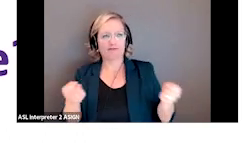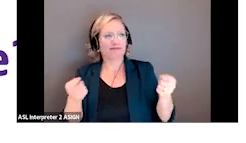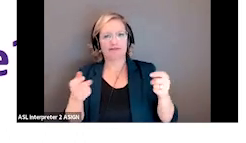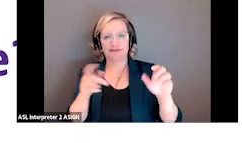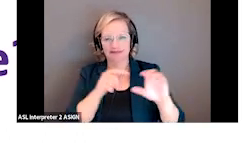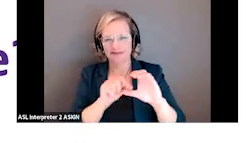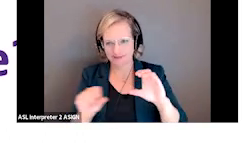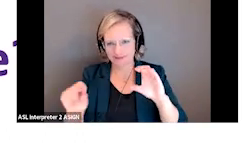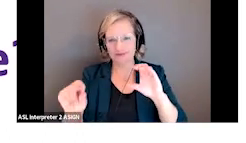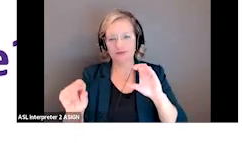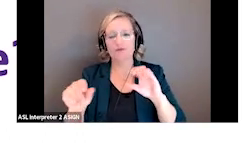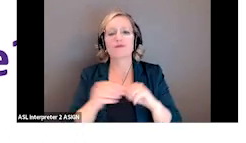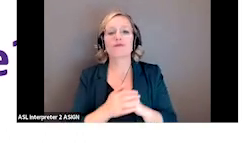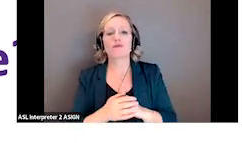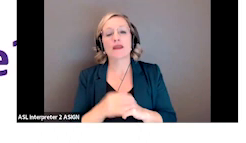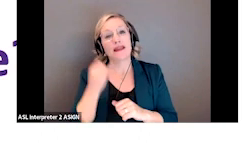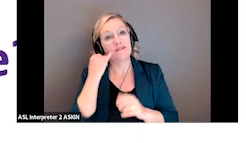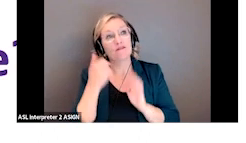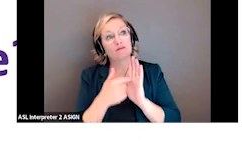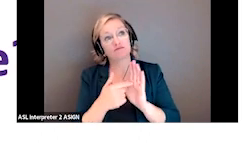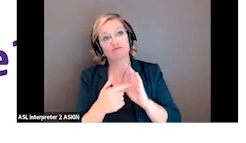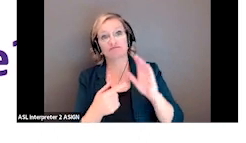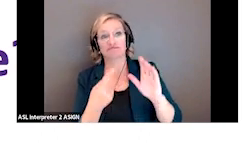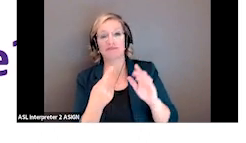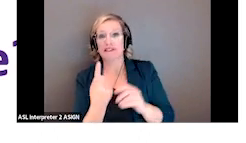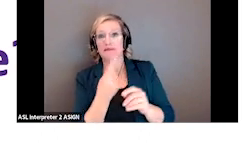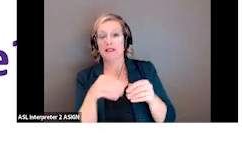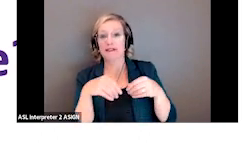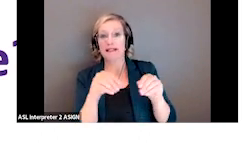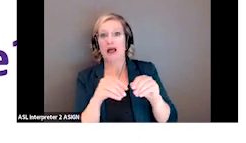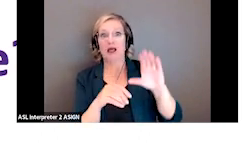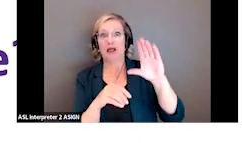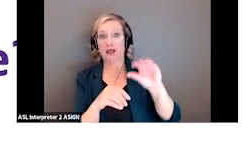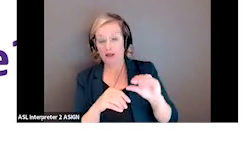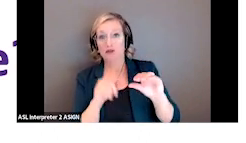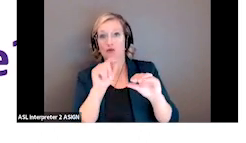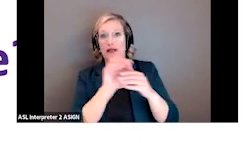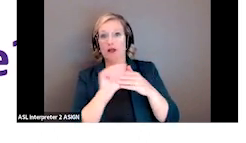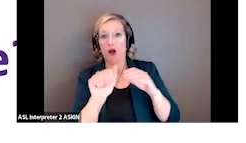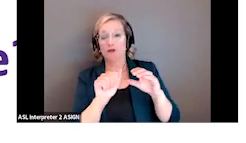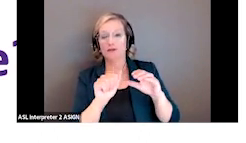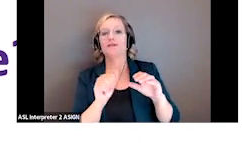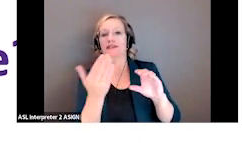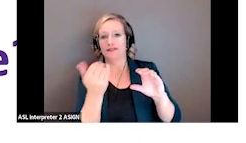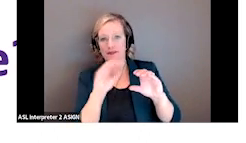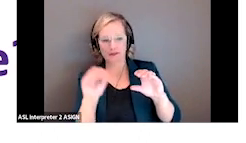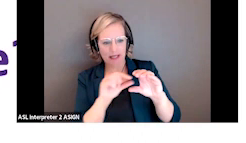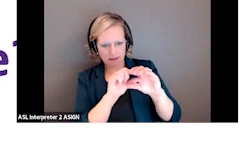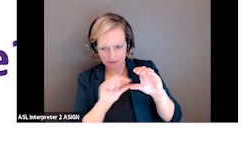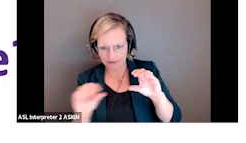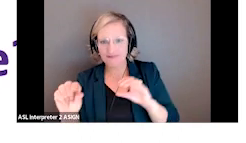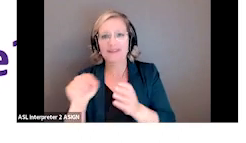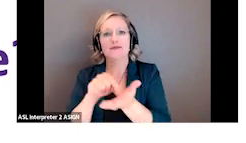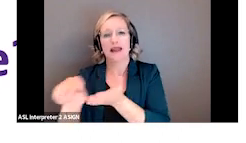If you sold that product for $20 on sale, then it's 15% of 20. Okay. So all that has to be